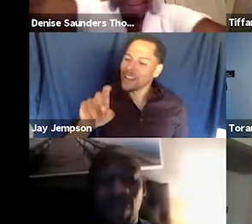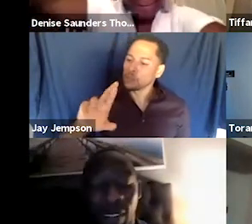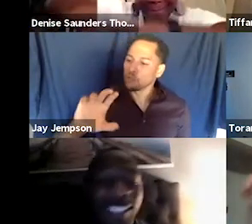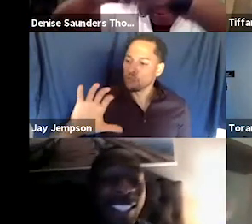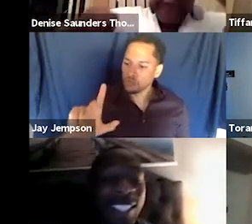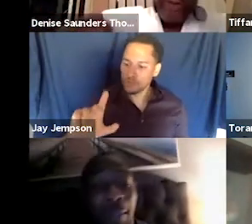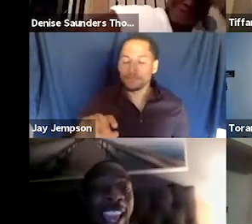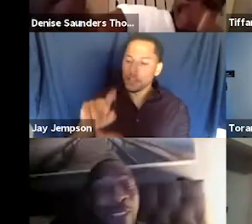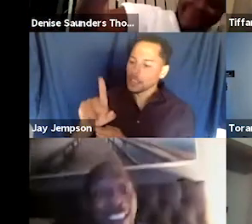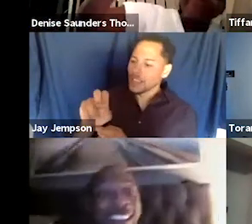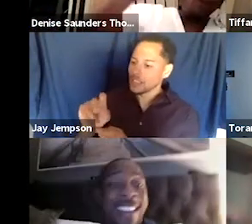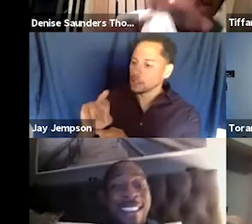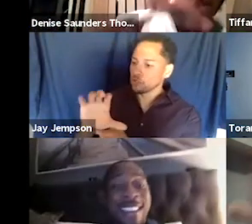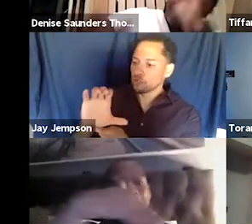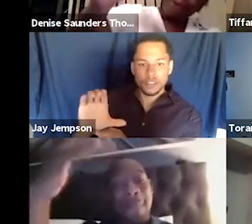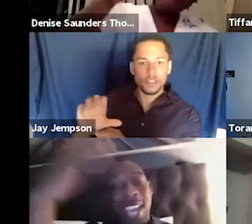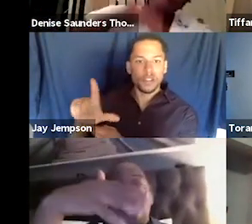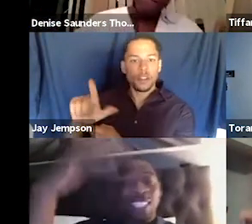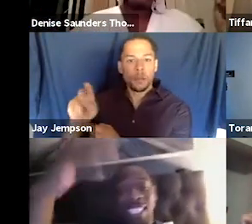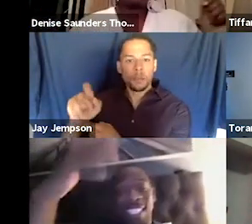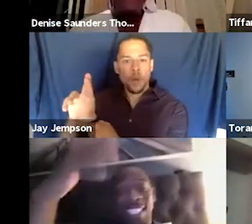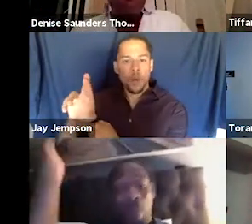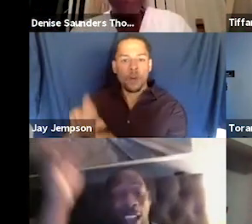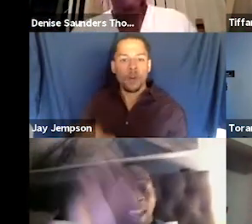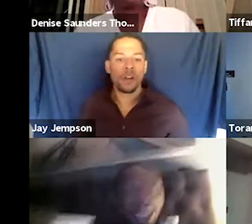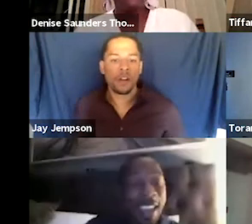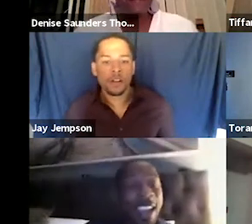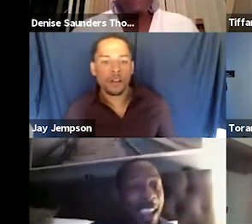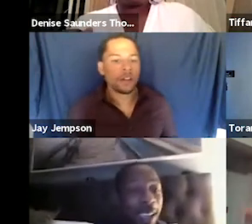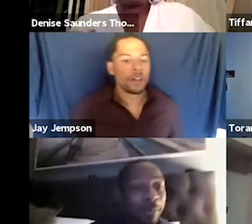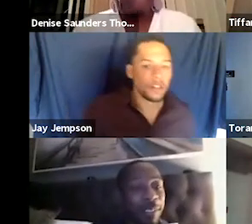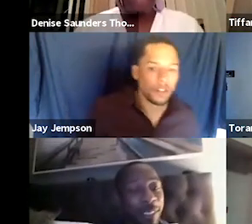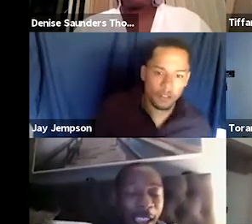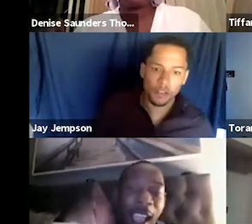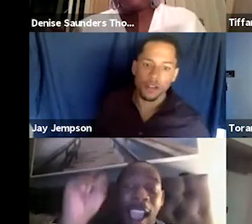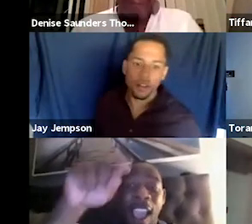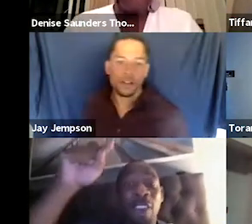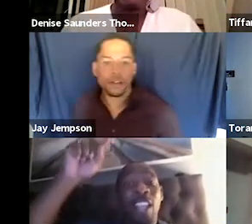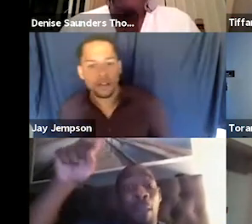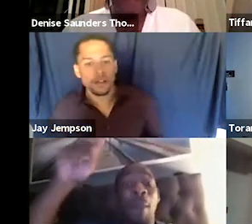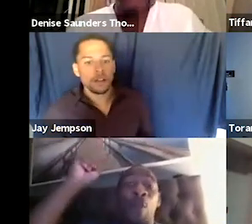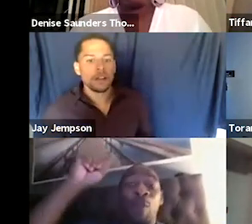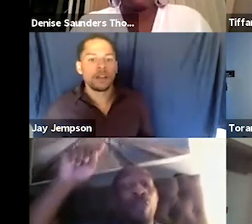Hard times like, yeah. Bad trips like, yeah. Nazareth.